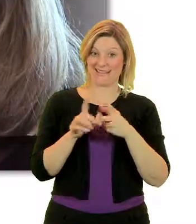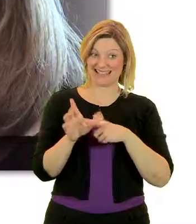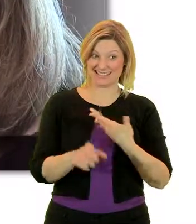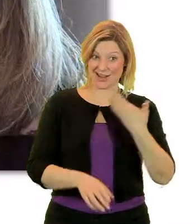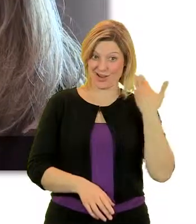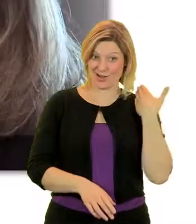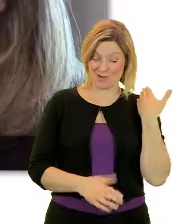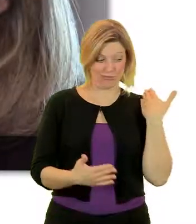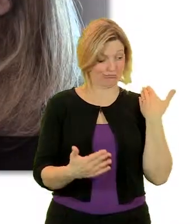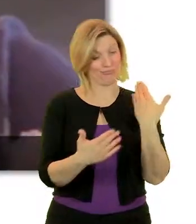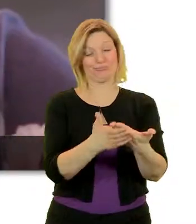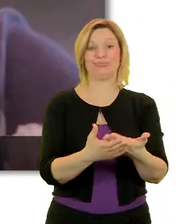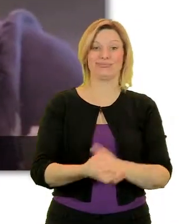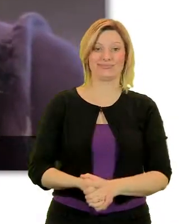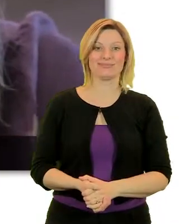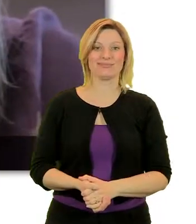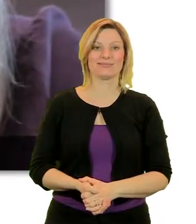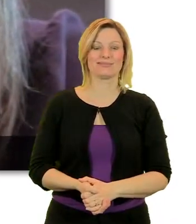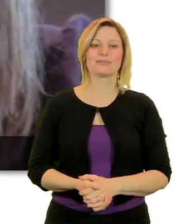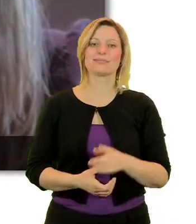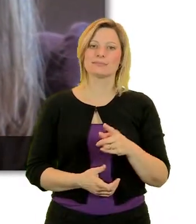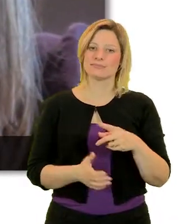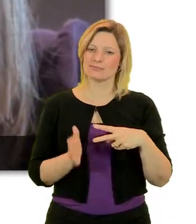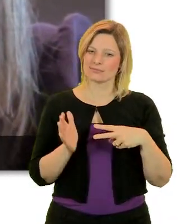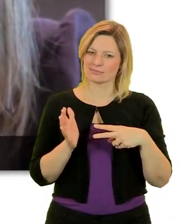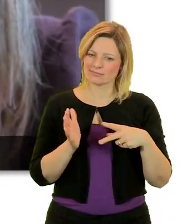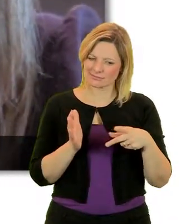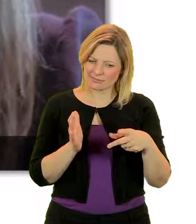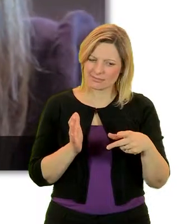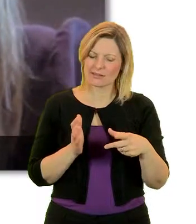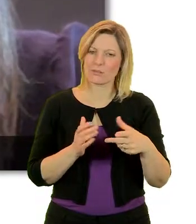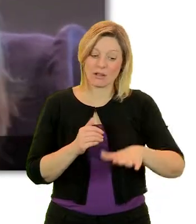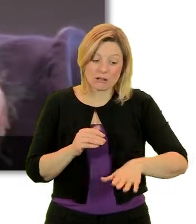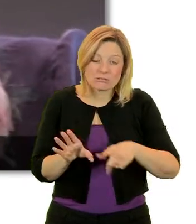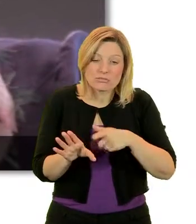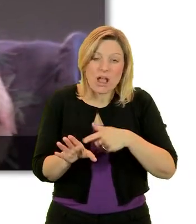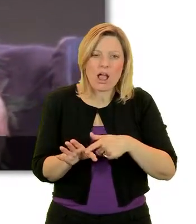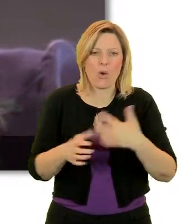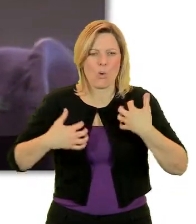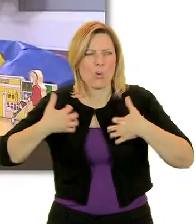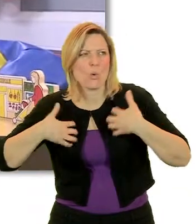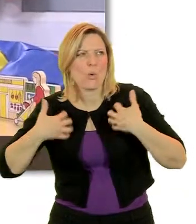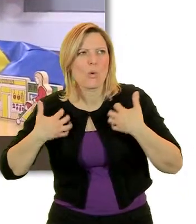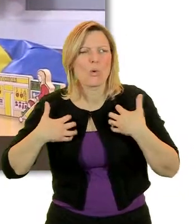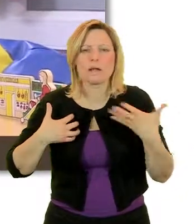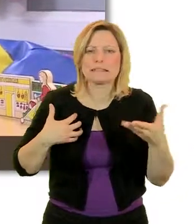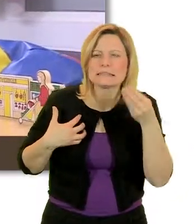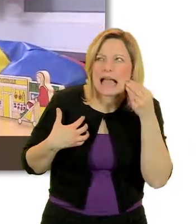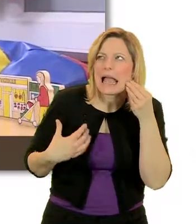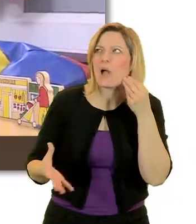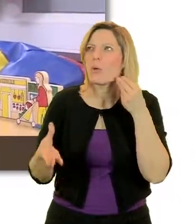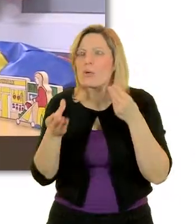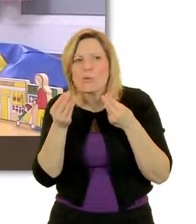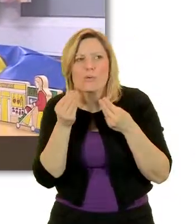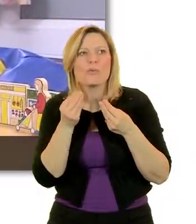ago now. He was very, very interested in sounds right from the beginning. A lot